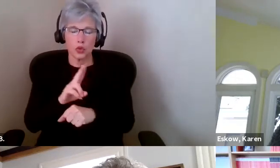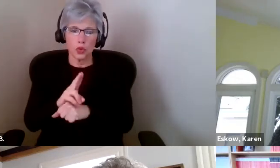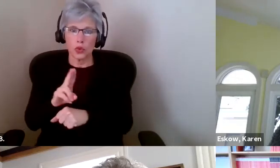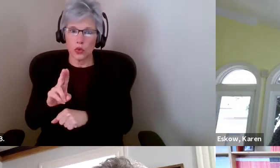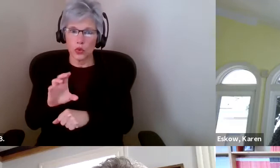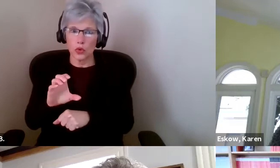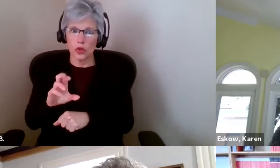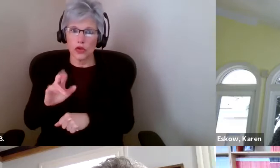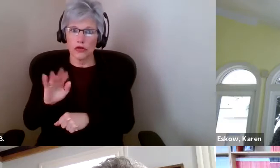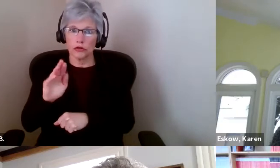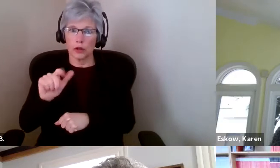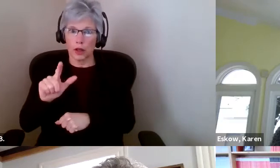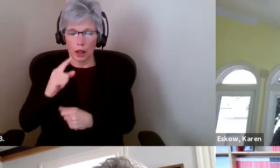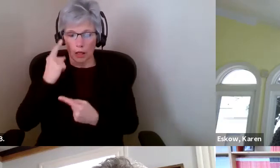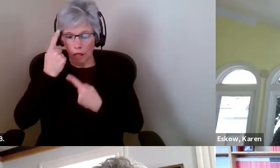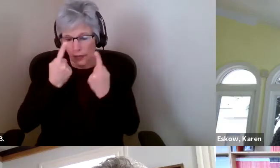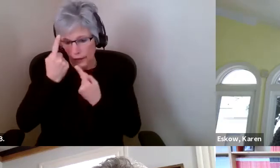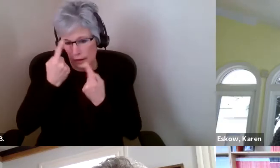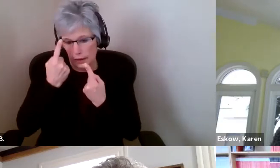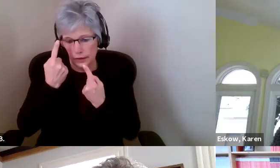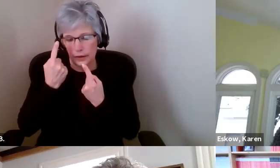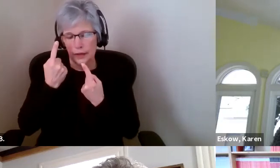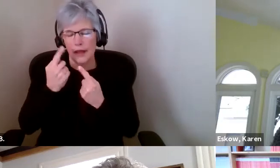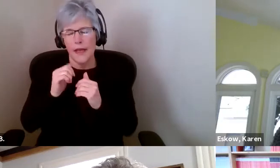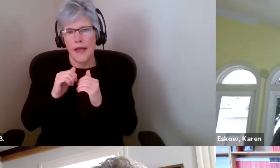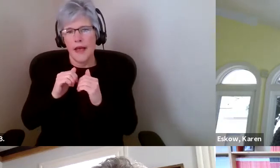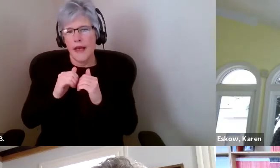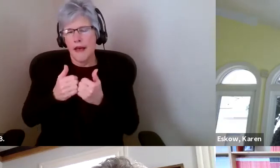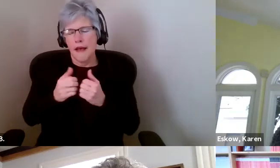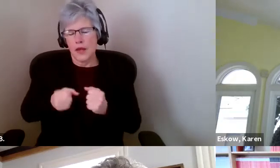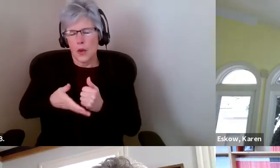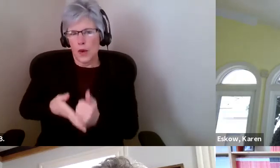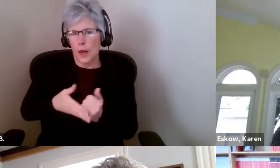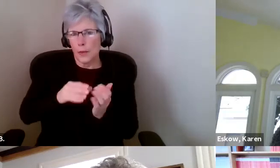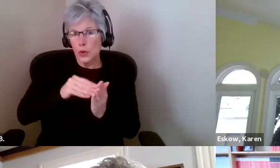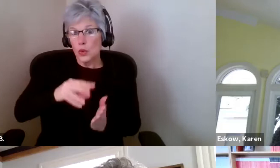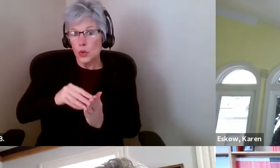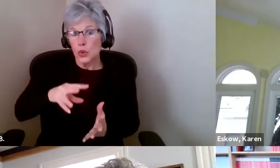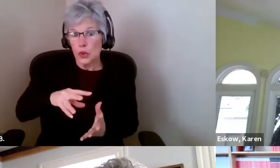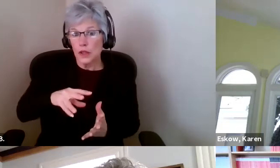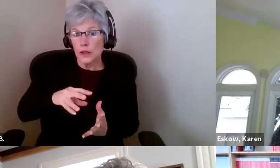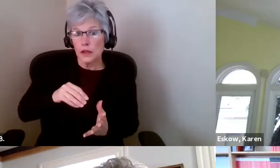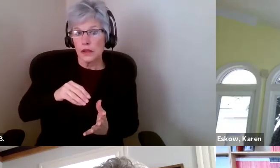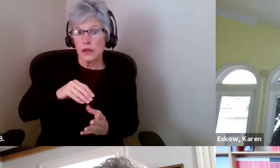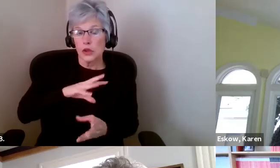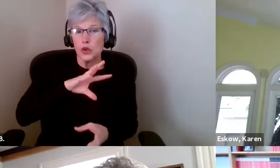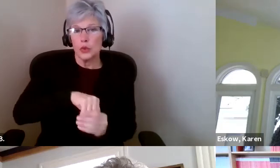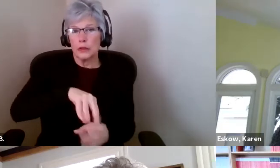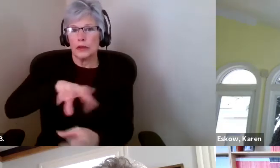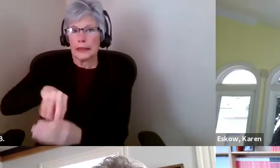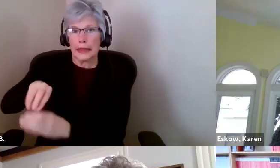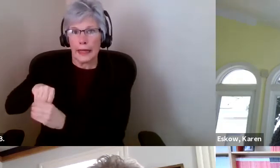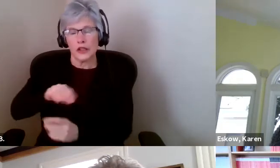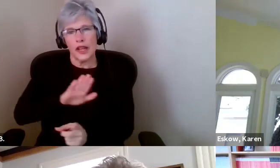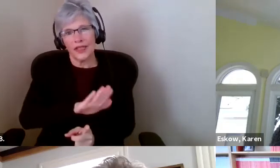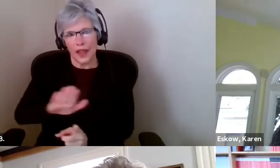as the scientific processes? And how do we help students then to also engage differently in their communities, right? And